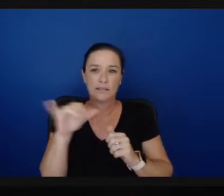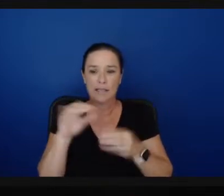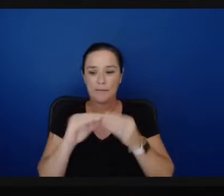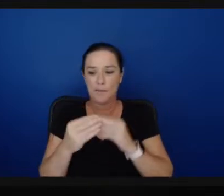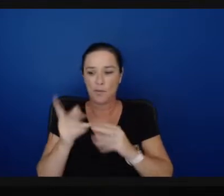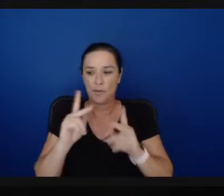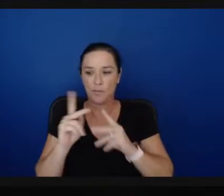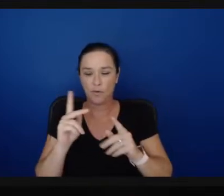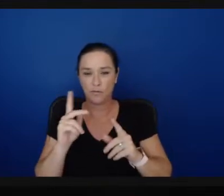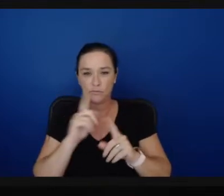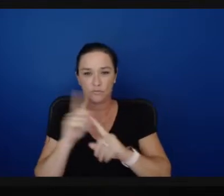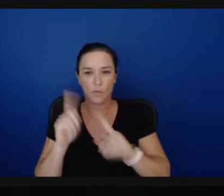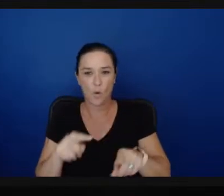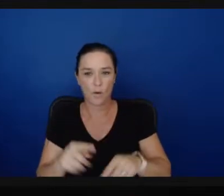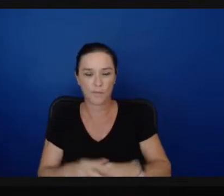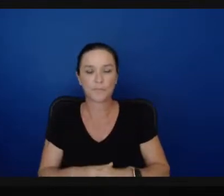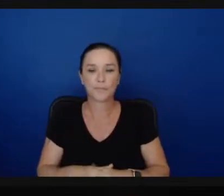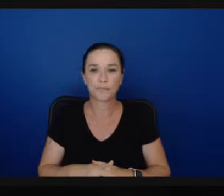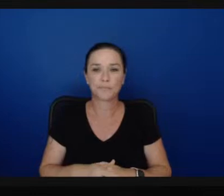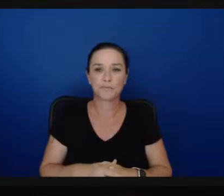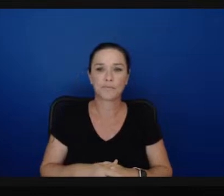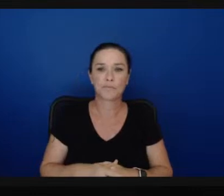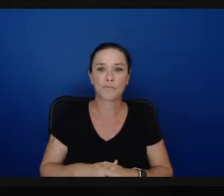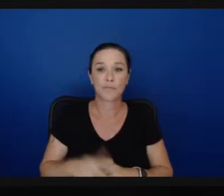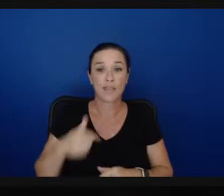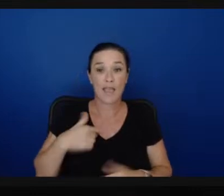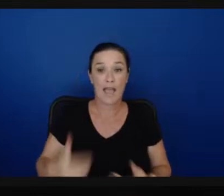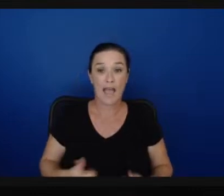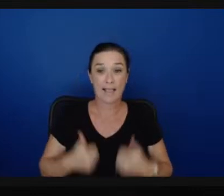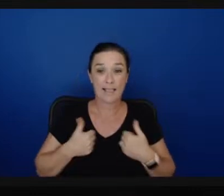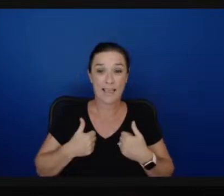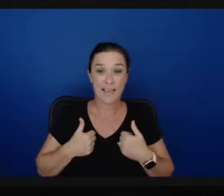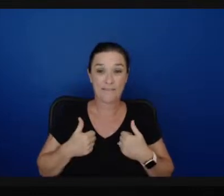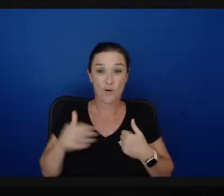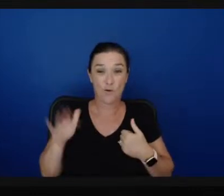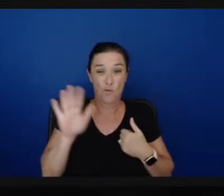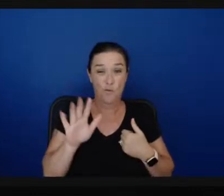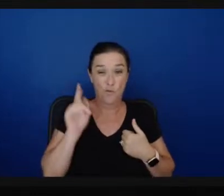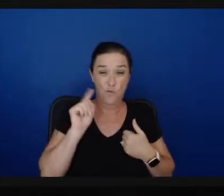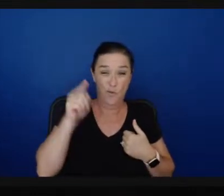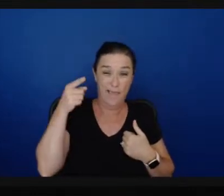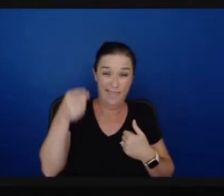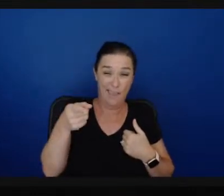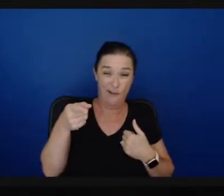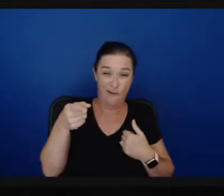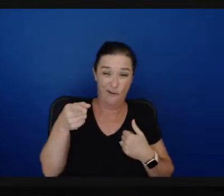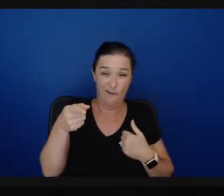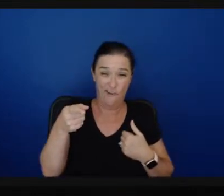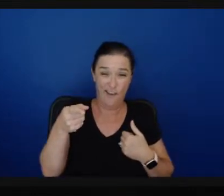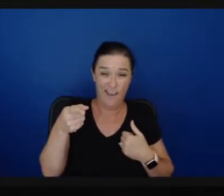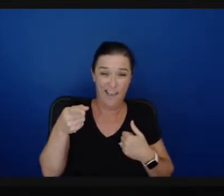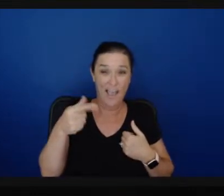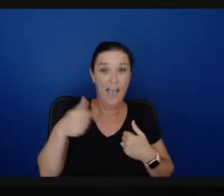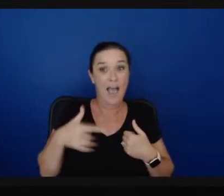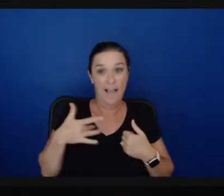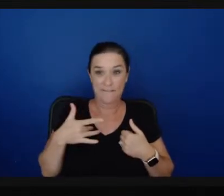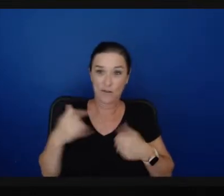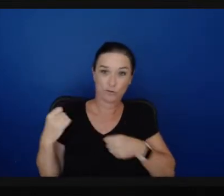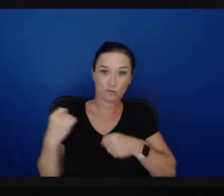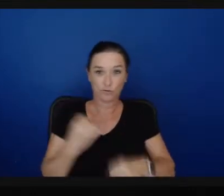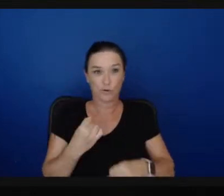as alarming. Right? So since I live right there, I felt that one pretty strong, just